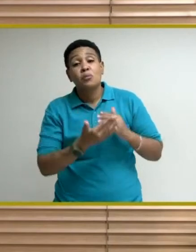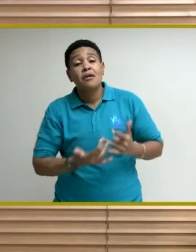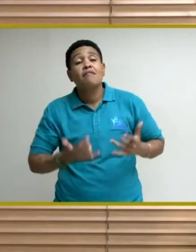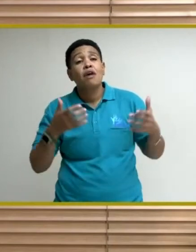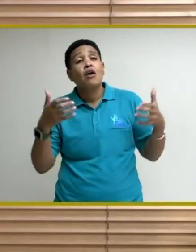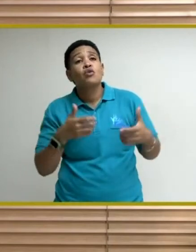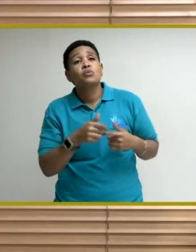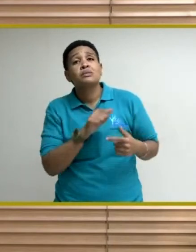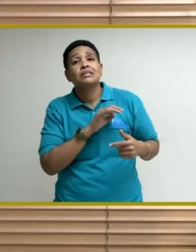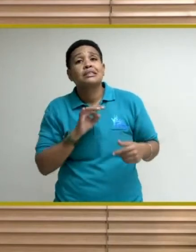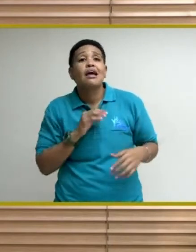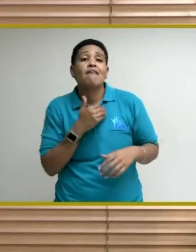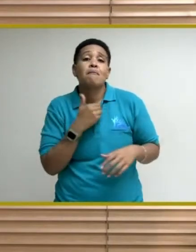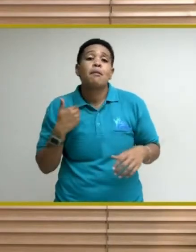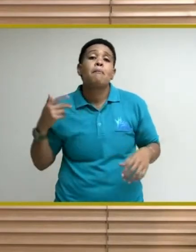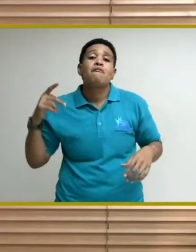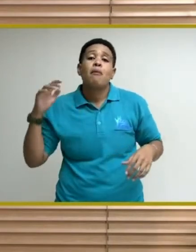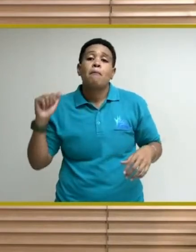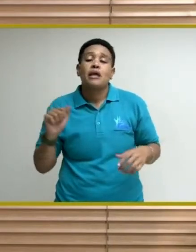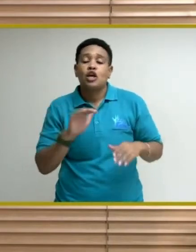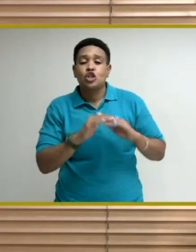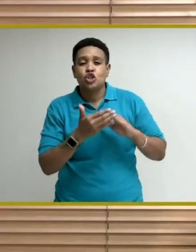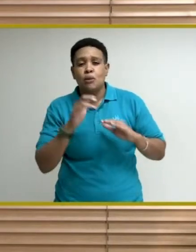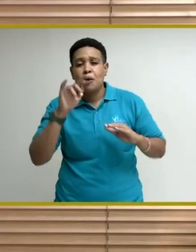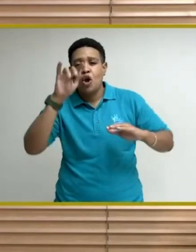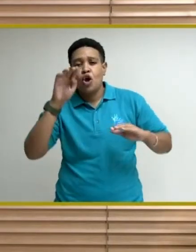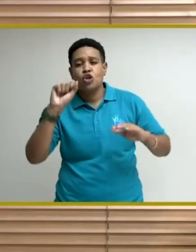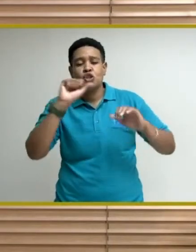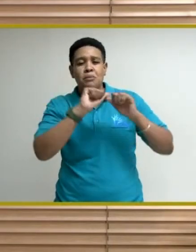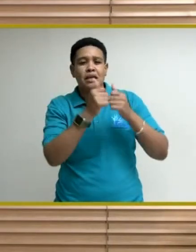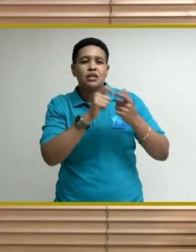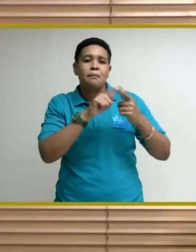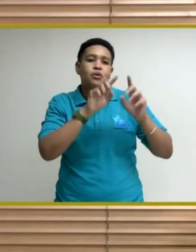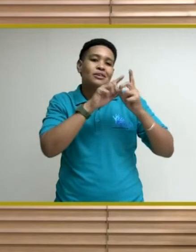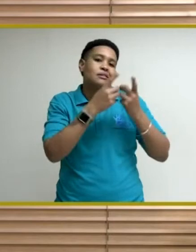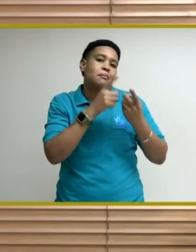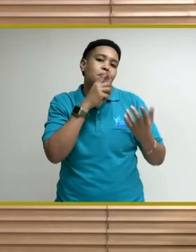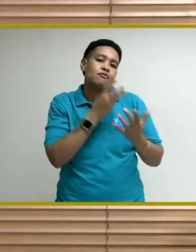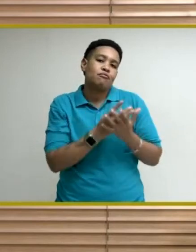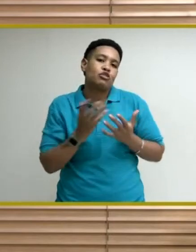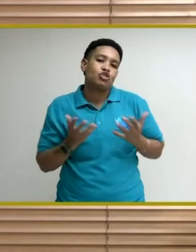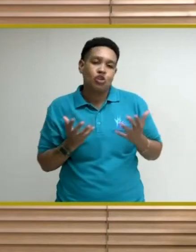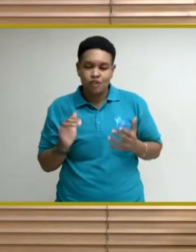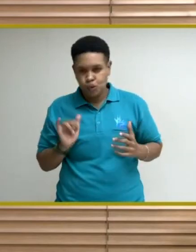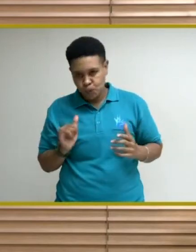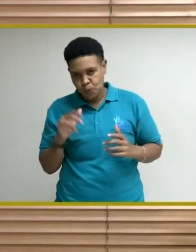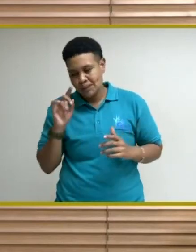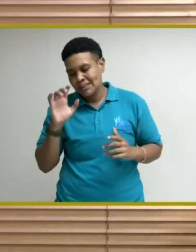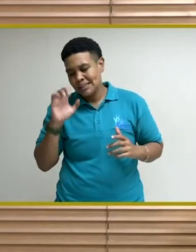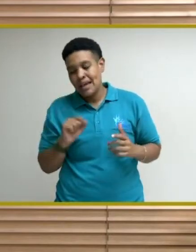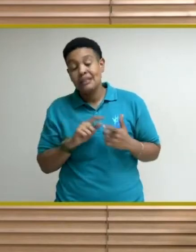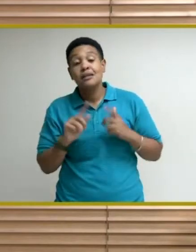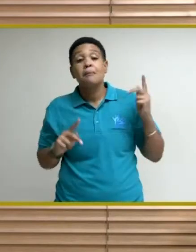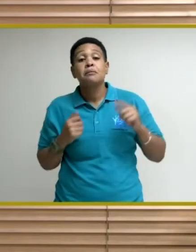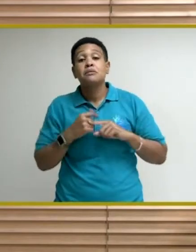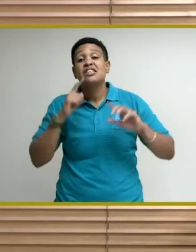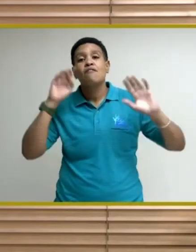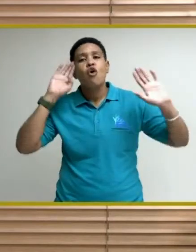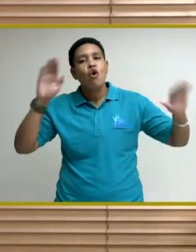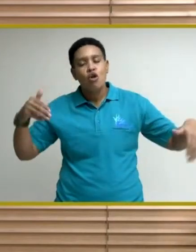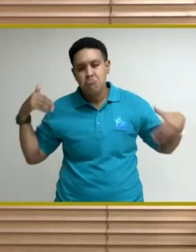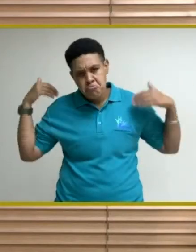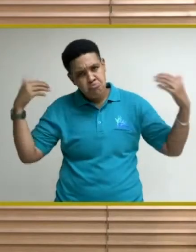members from PICA, Jamaica Customs Agency, and the Department of Correctional Services. Persons are all eligible to